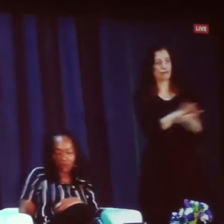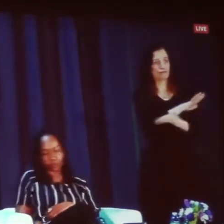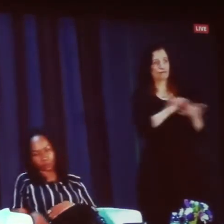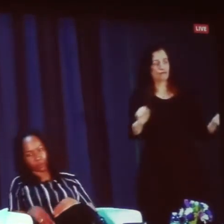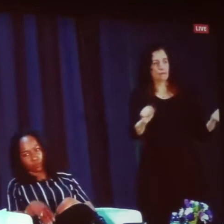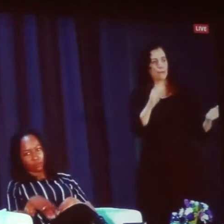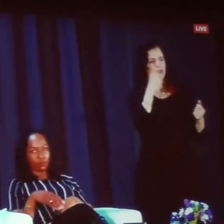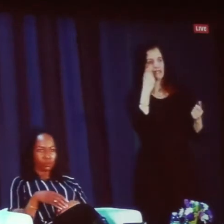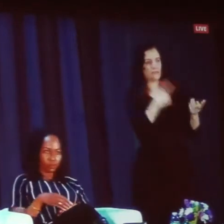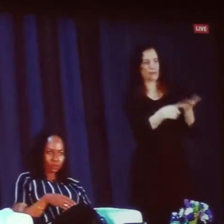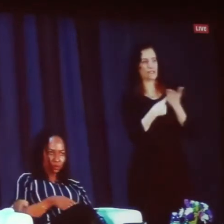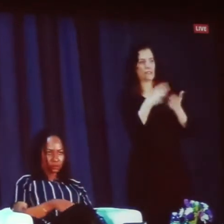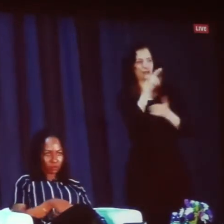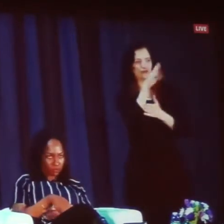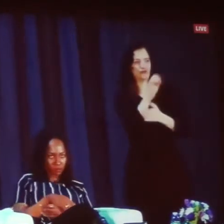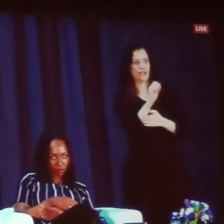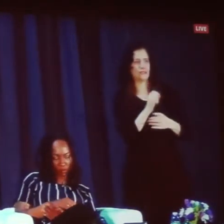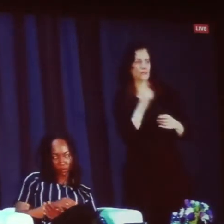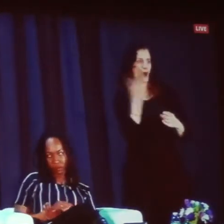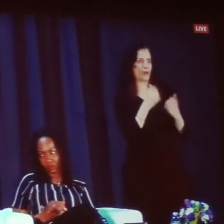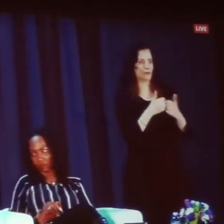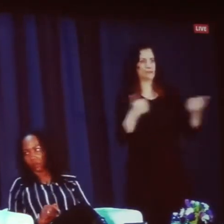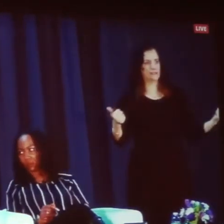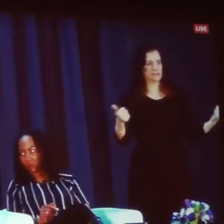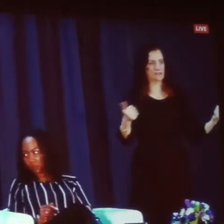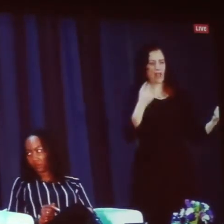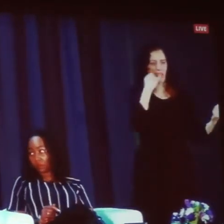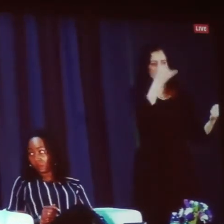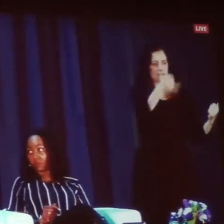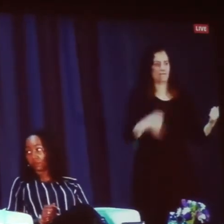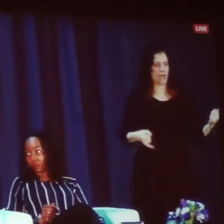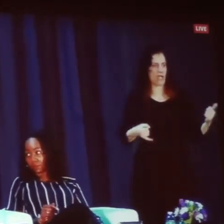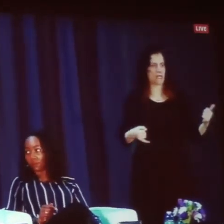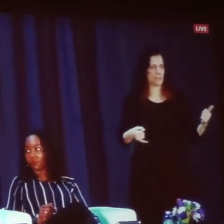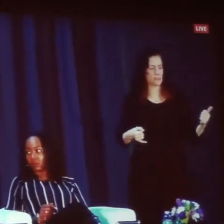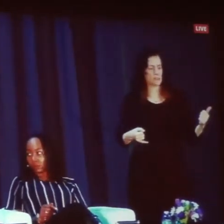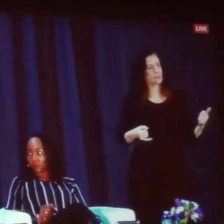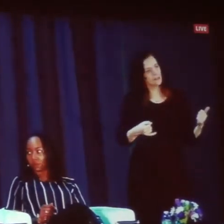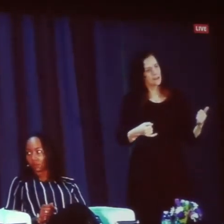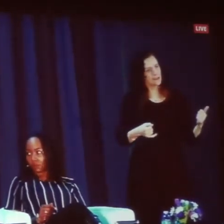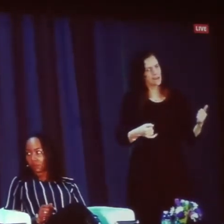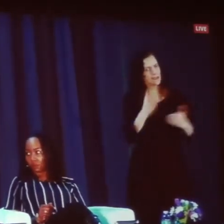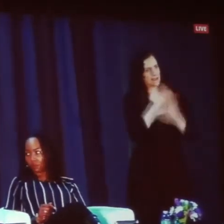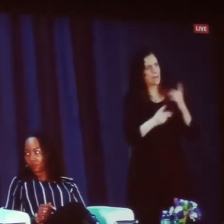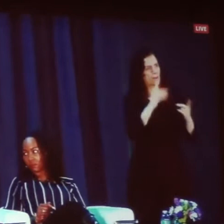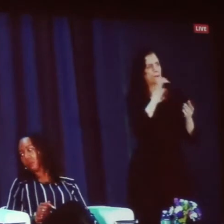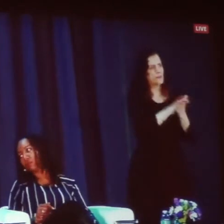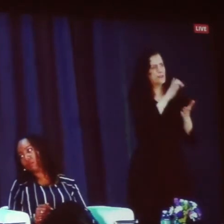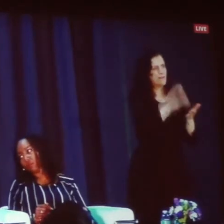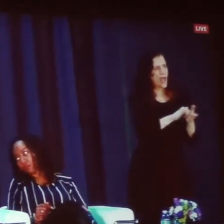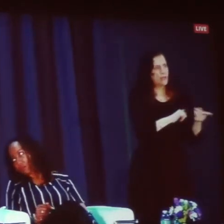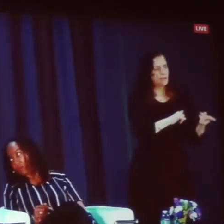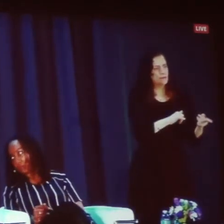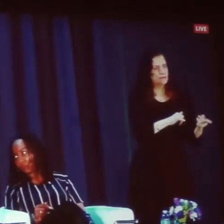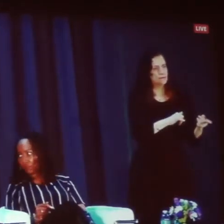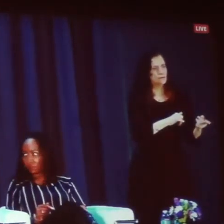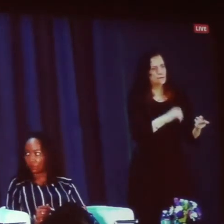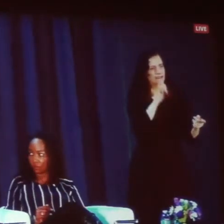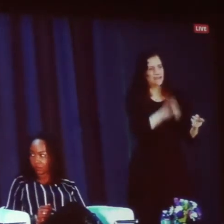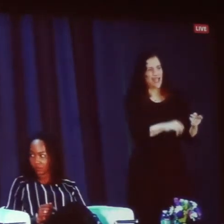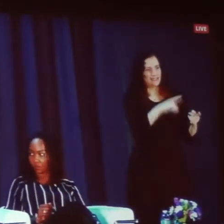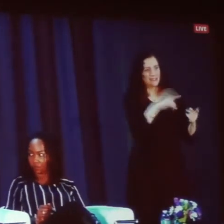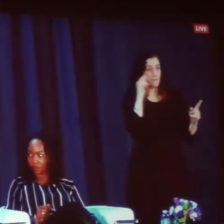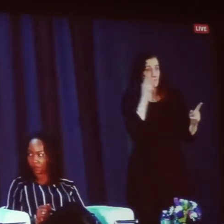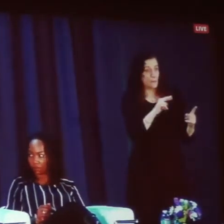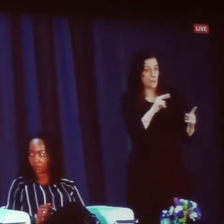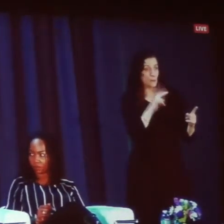divisive. Yeah? And there's, people who really hold that position, and that is a position that has